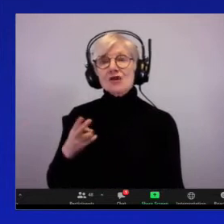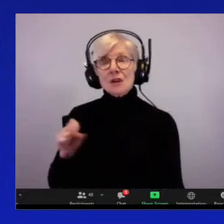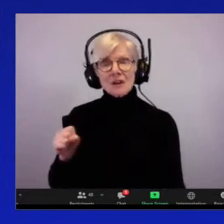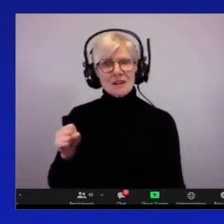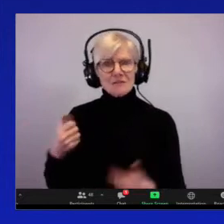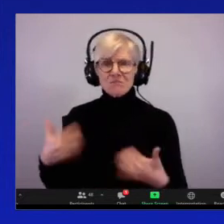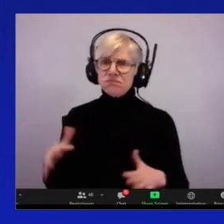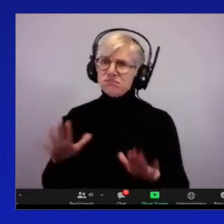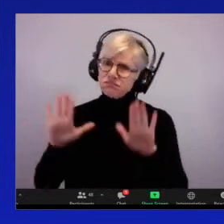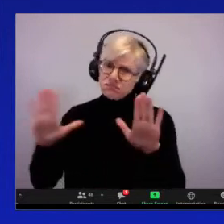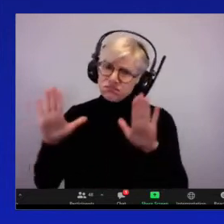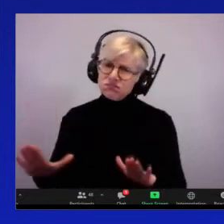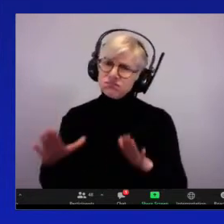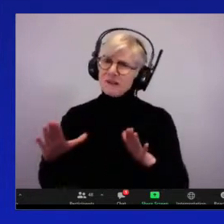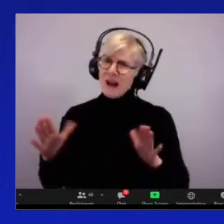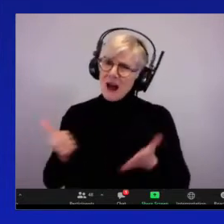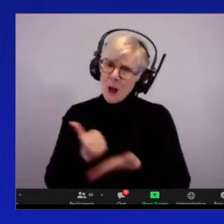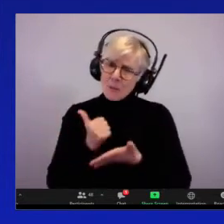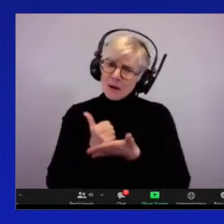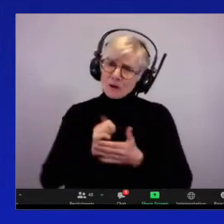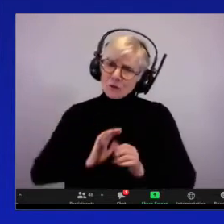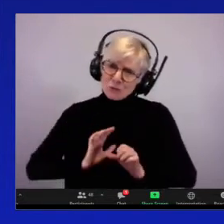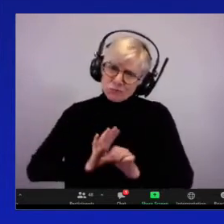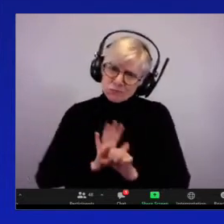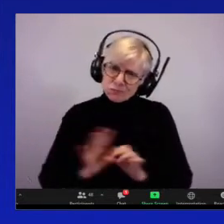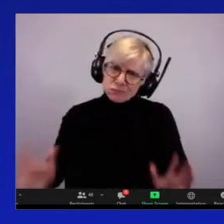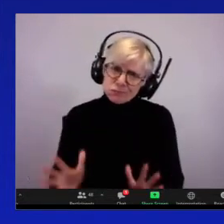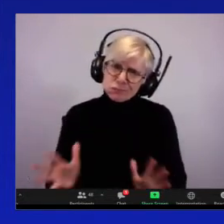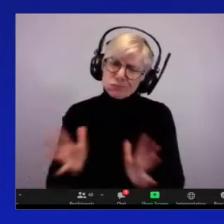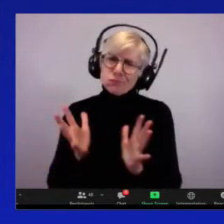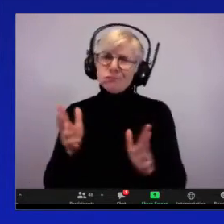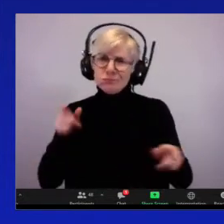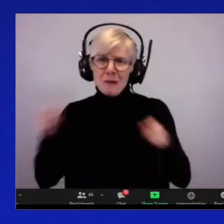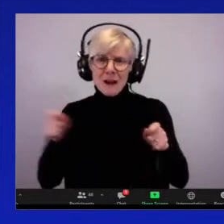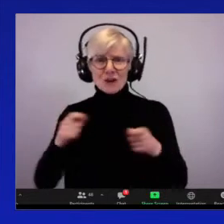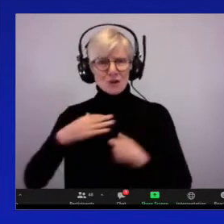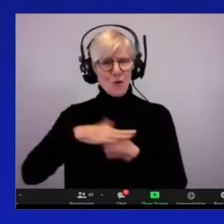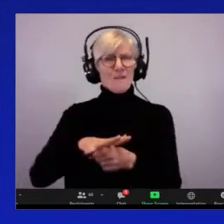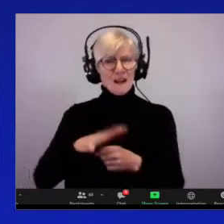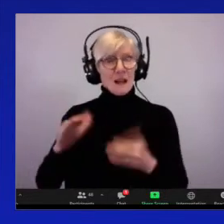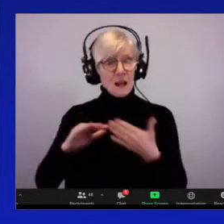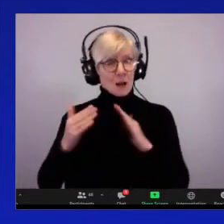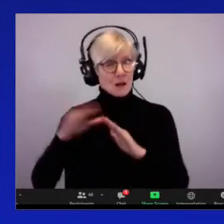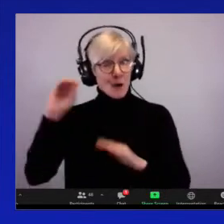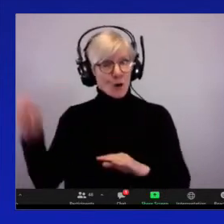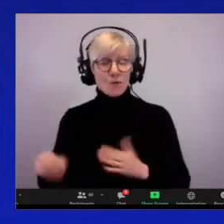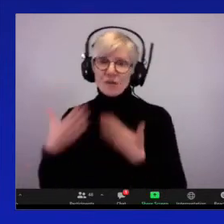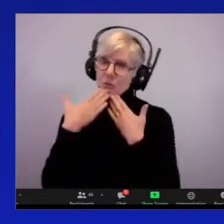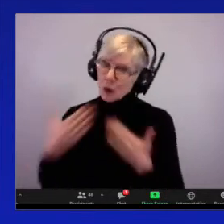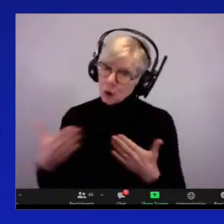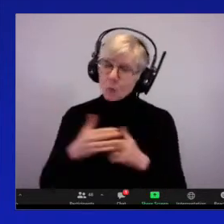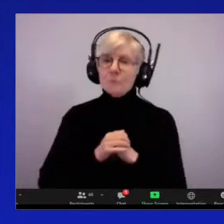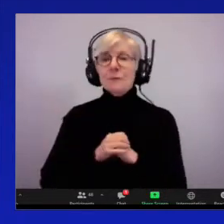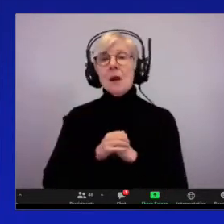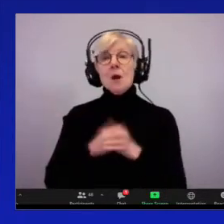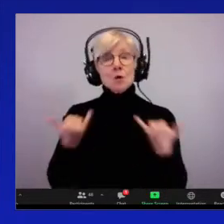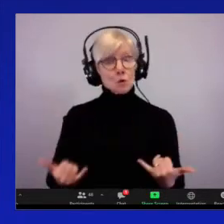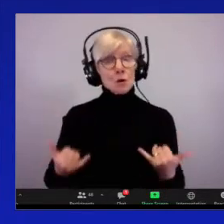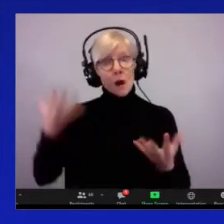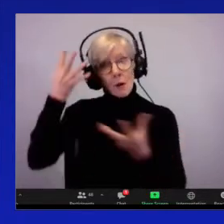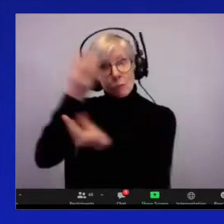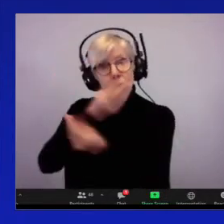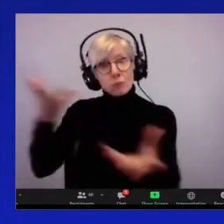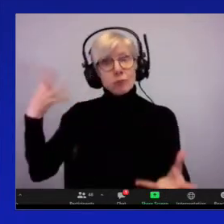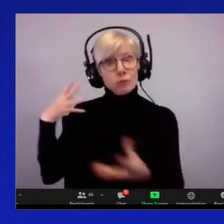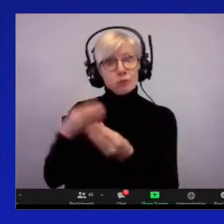COVID in the city of Ottawa. The purpose of today's technical briefing is to provide you with an update on our plans for offering